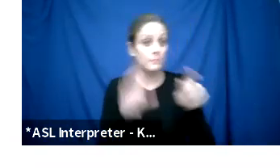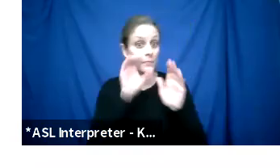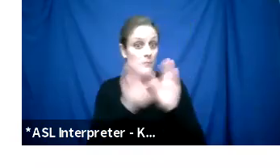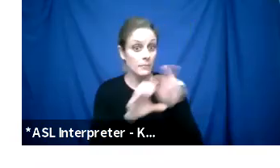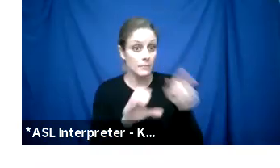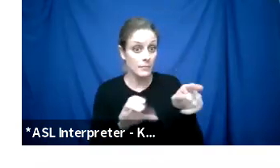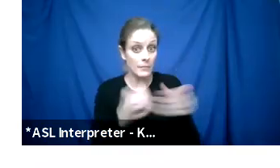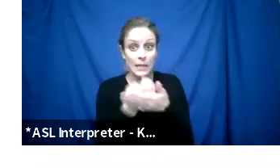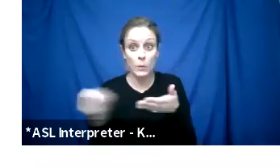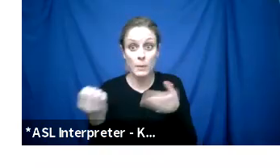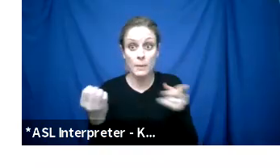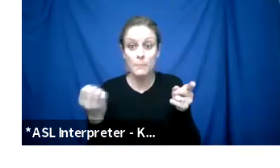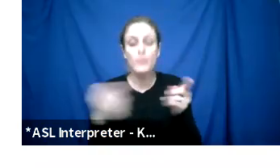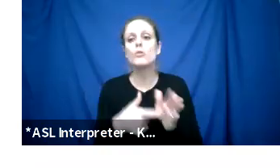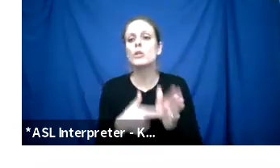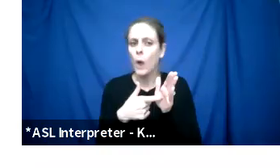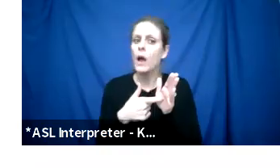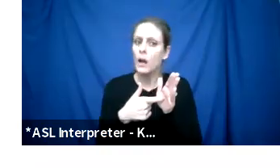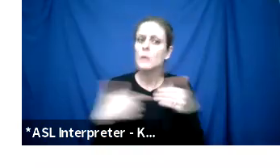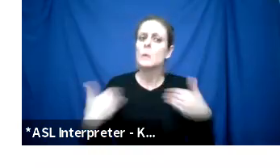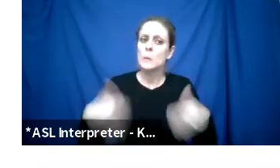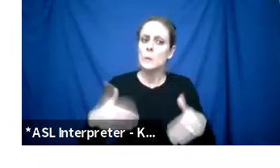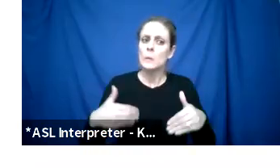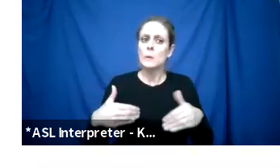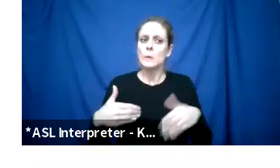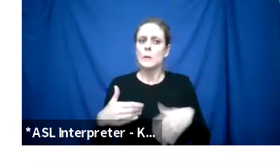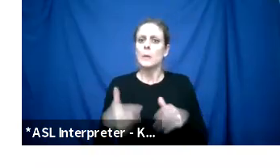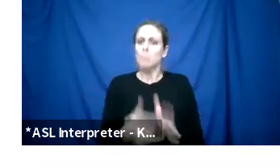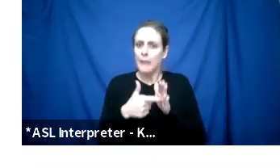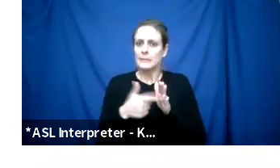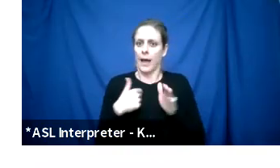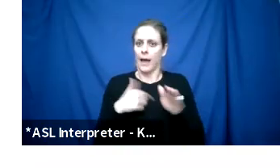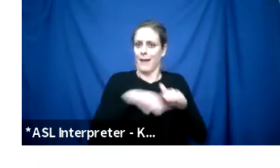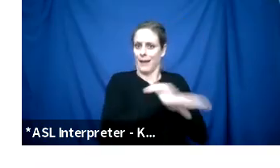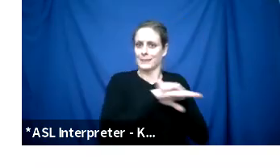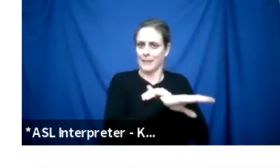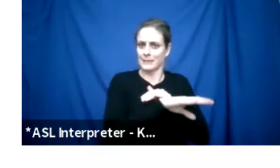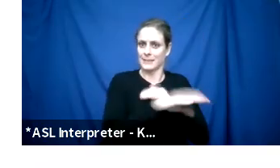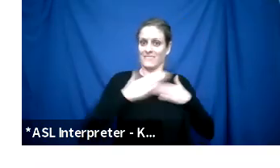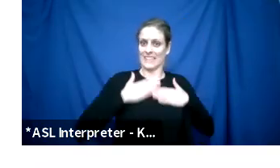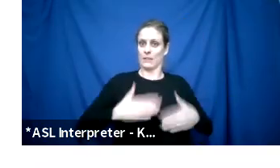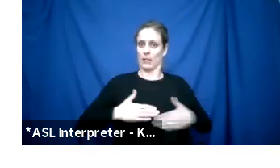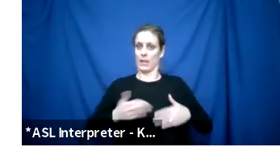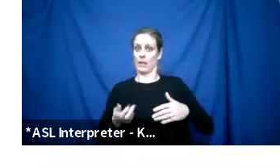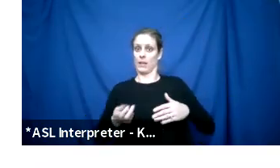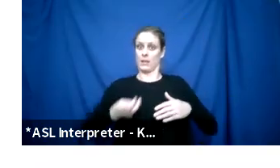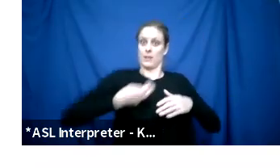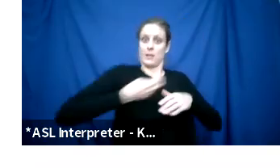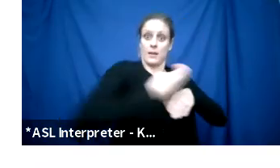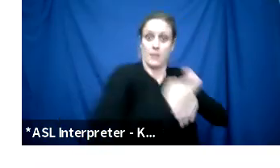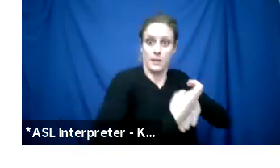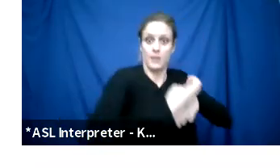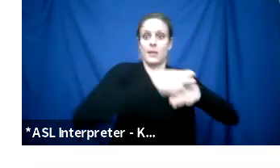equipment here requires a good amount of physical access with the equipment, and that's when the standards really come